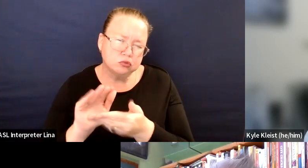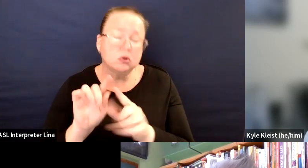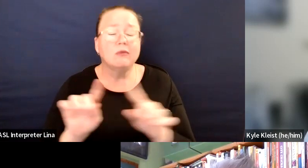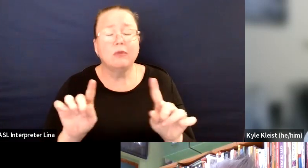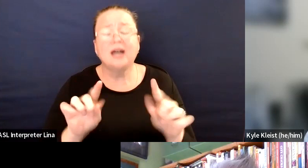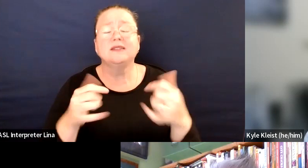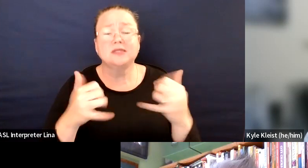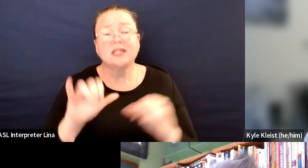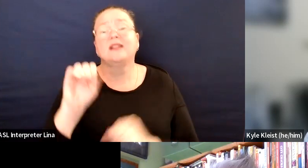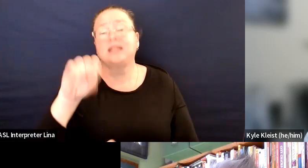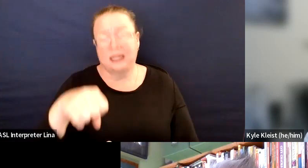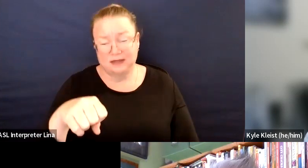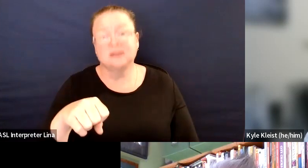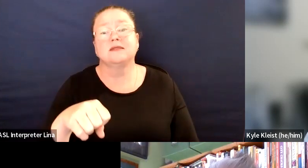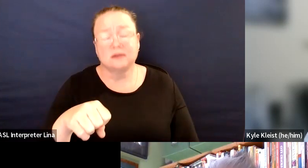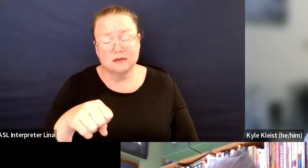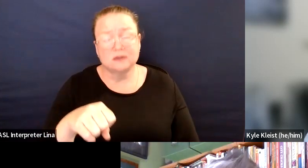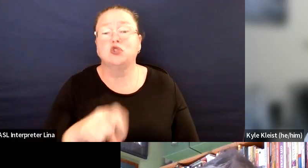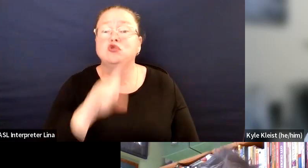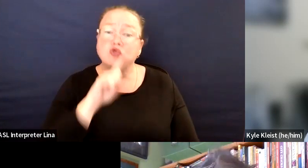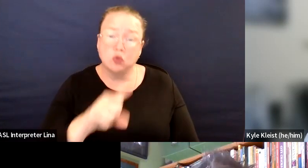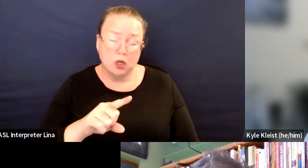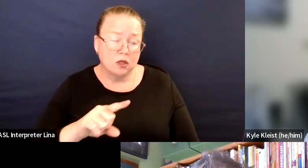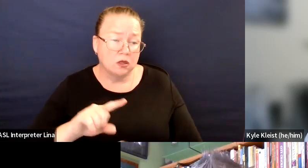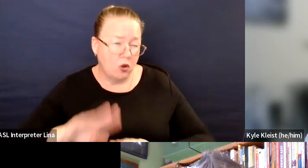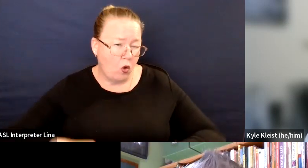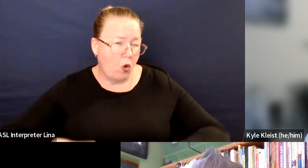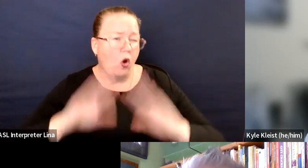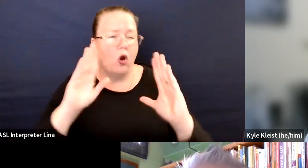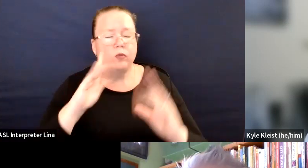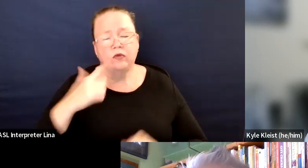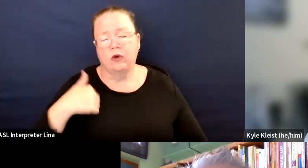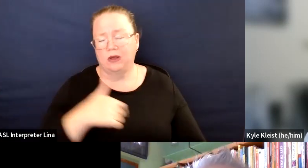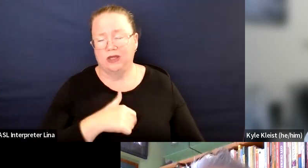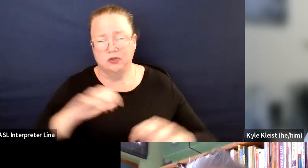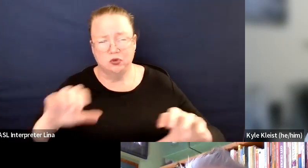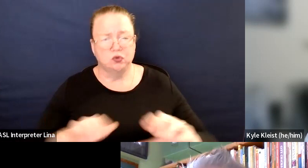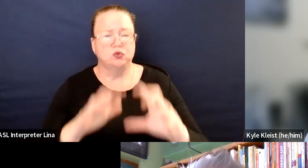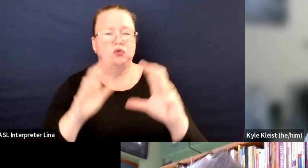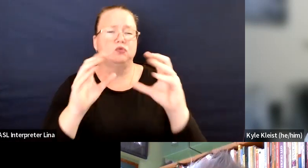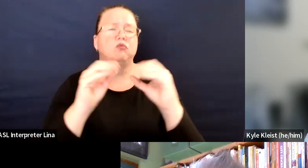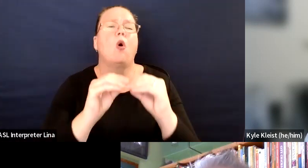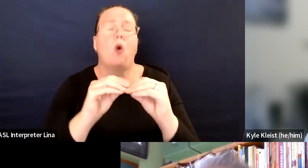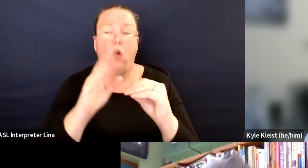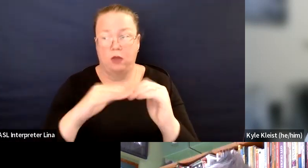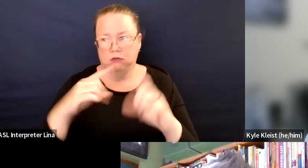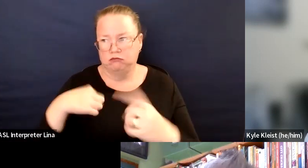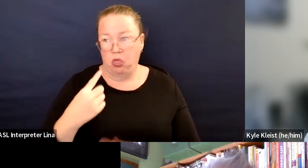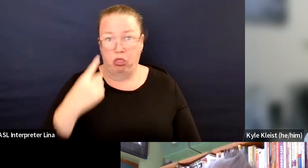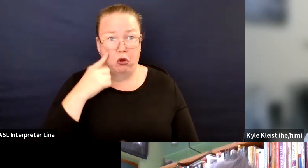otherwise, yes, it has really opened the door for us to do so much more than we ever thought